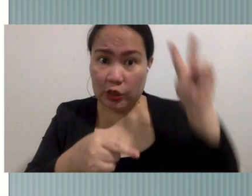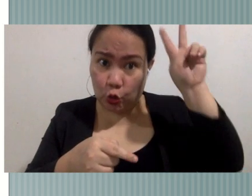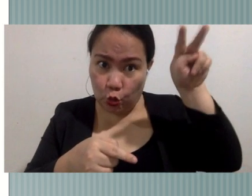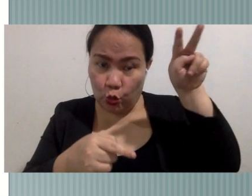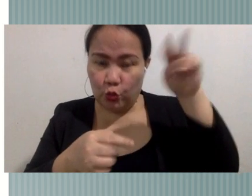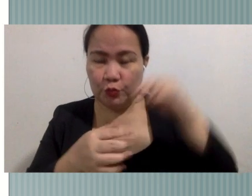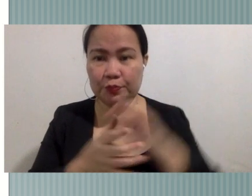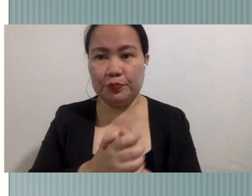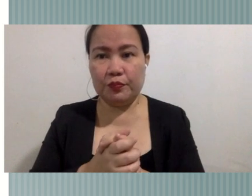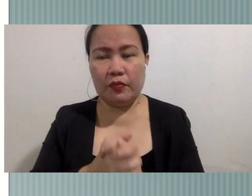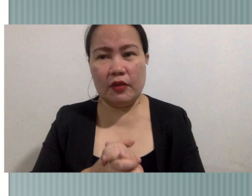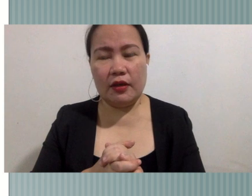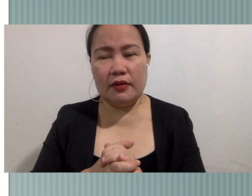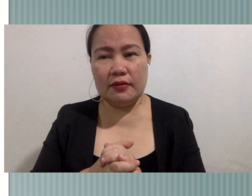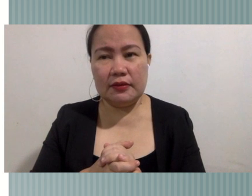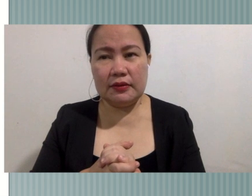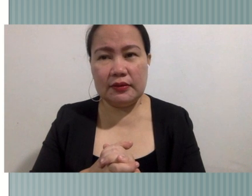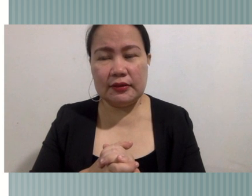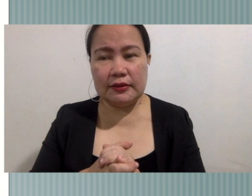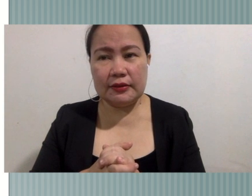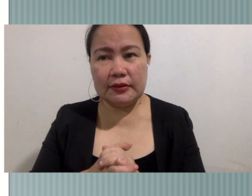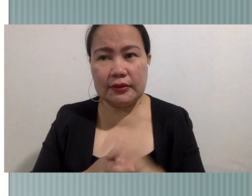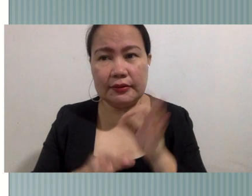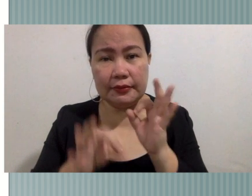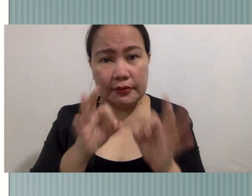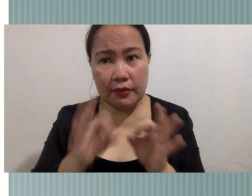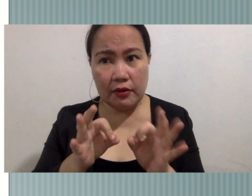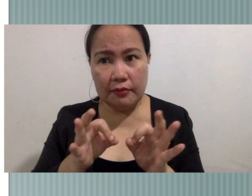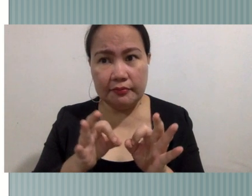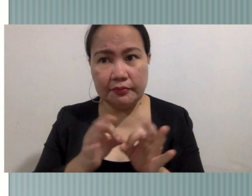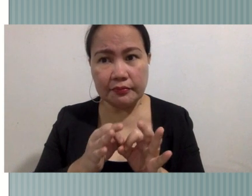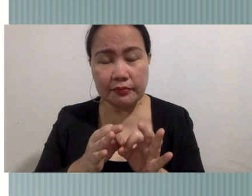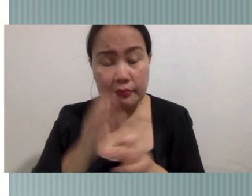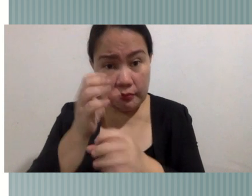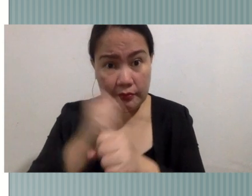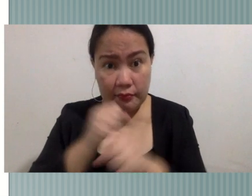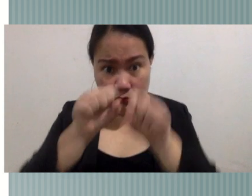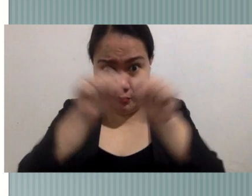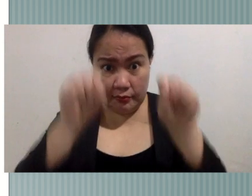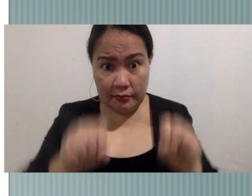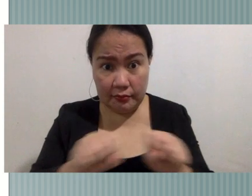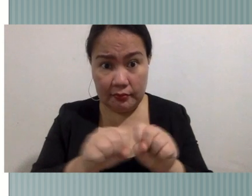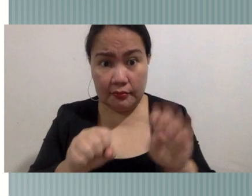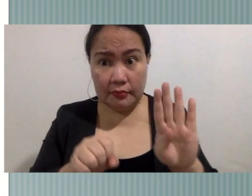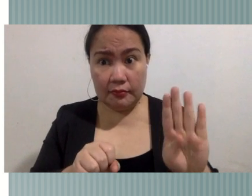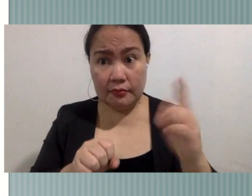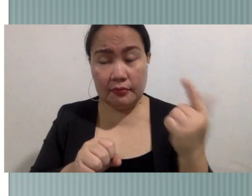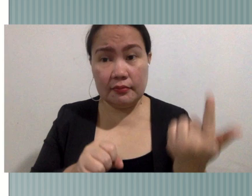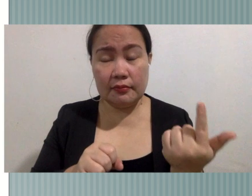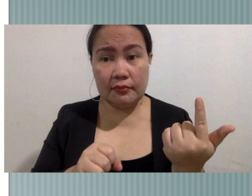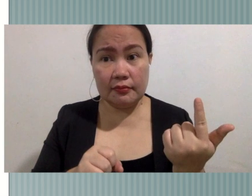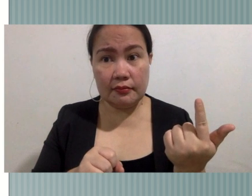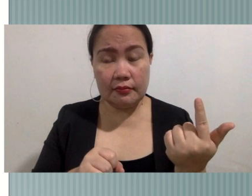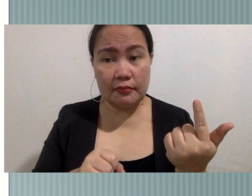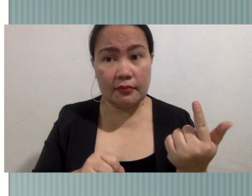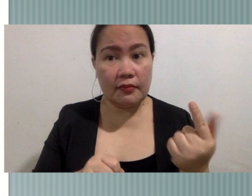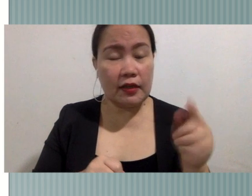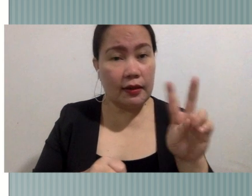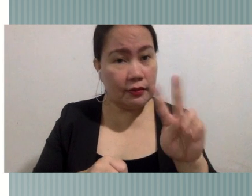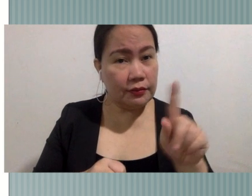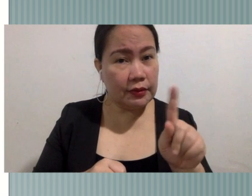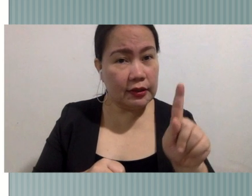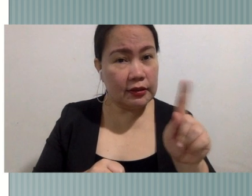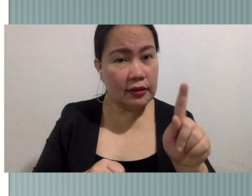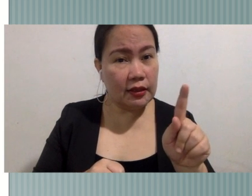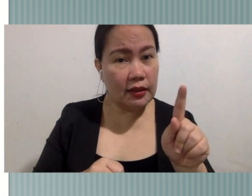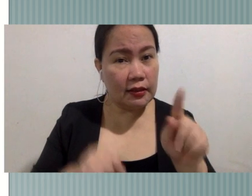So, kanina, anong sabi ko? Kapag kinukuha natin yung square of binomial, kunin lang natin yung square root